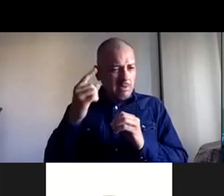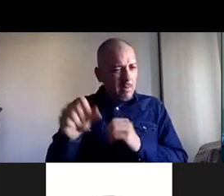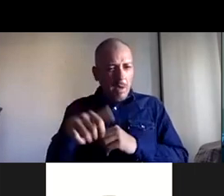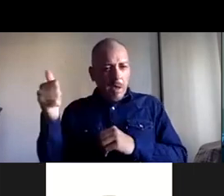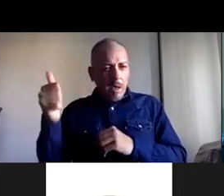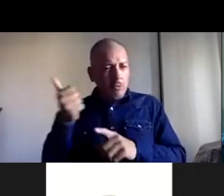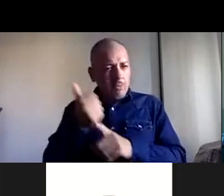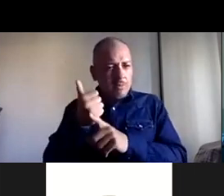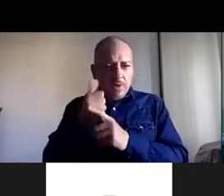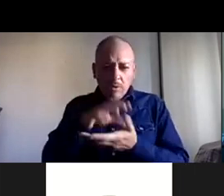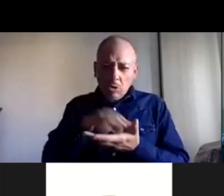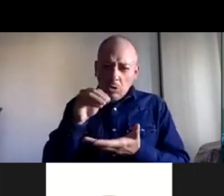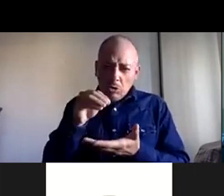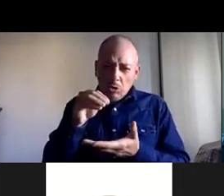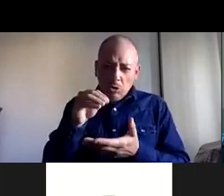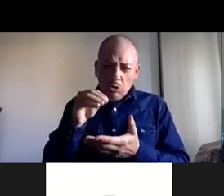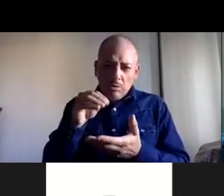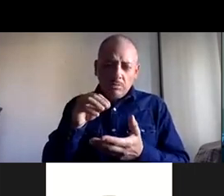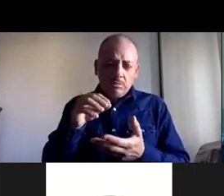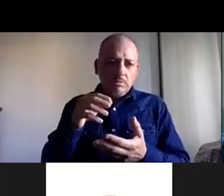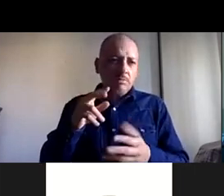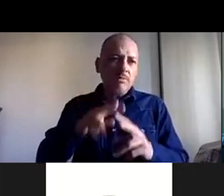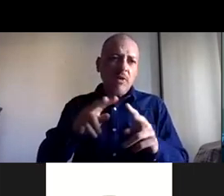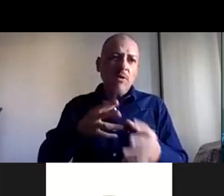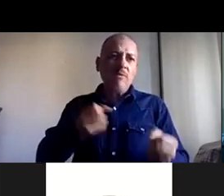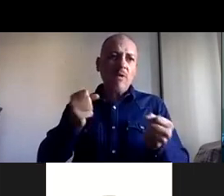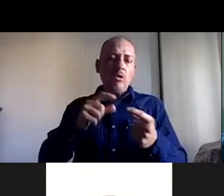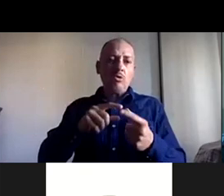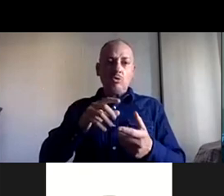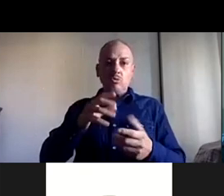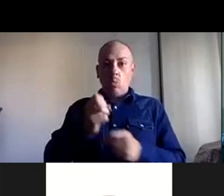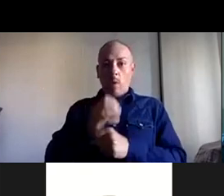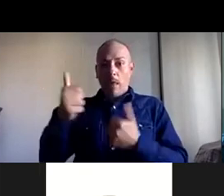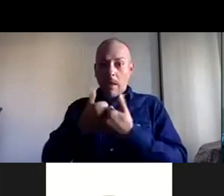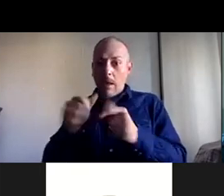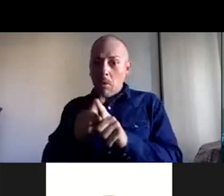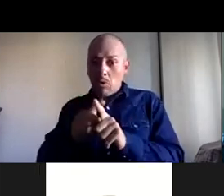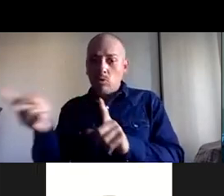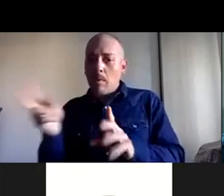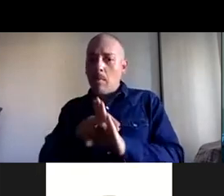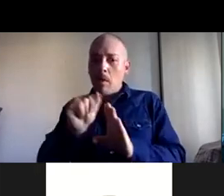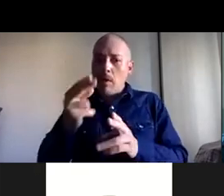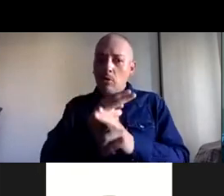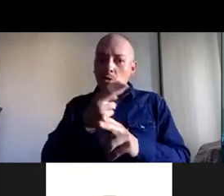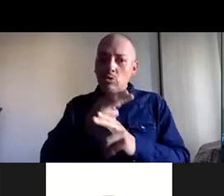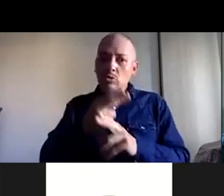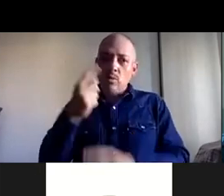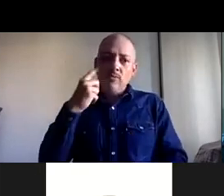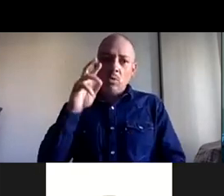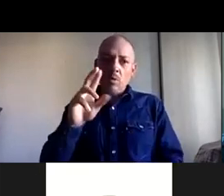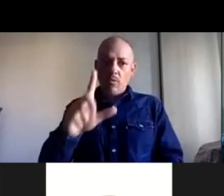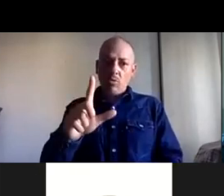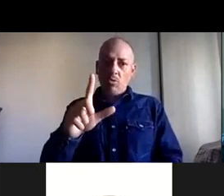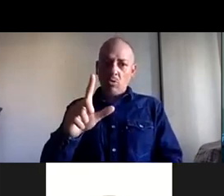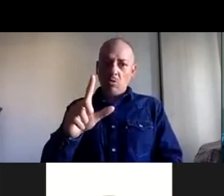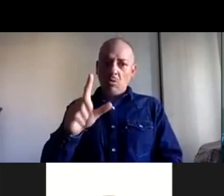learns like very, very quickly how to win at that game as well. Does that also apply to these reinforcement learning models? Like